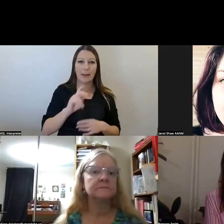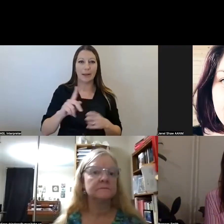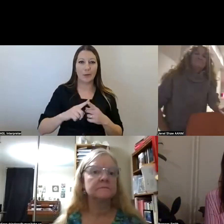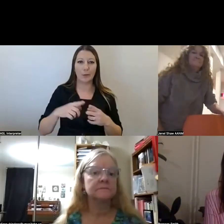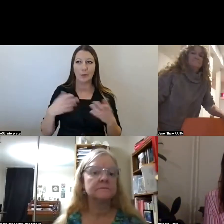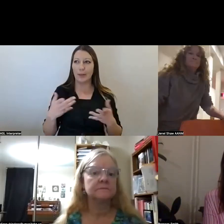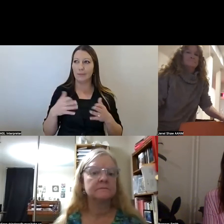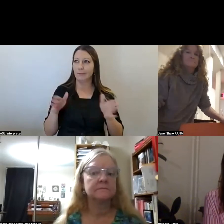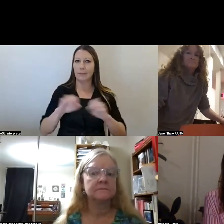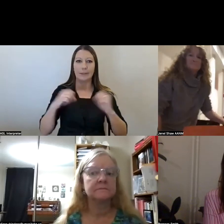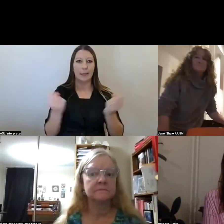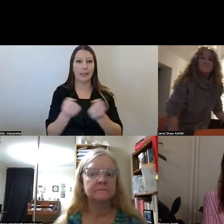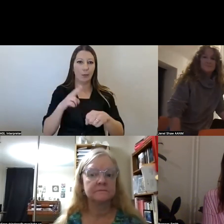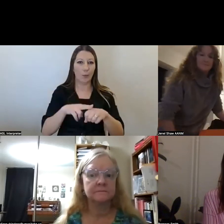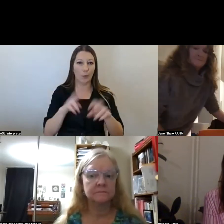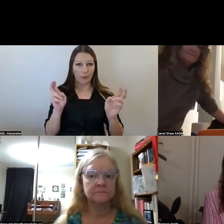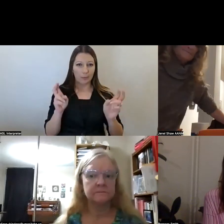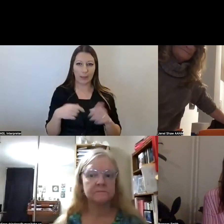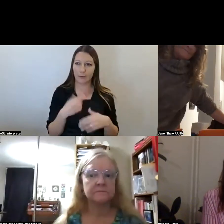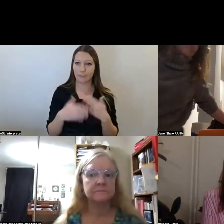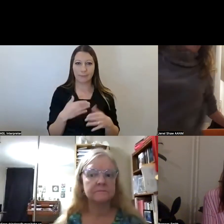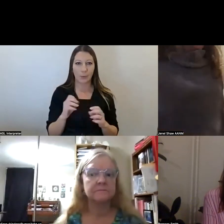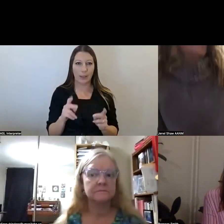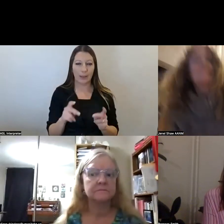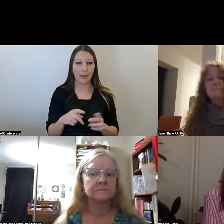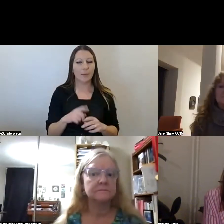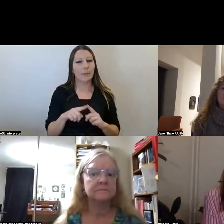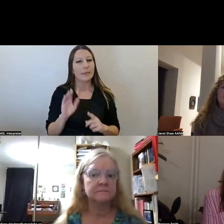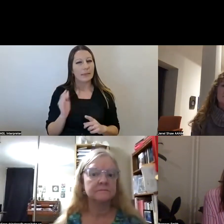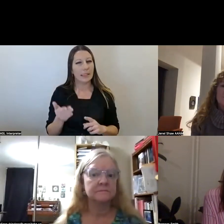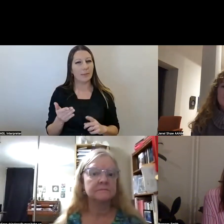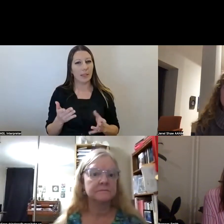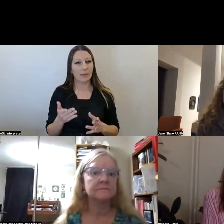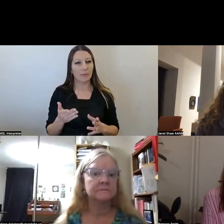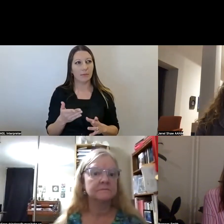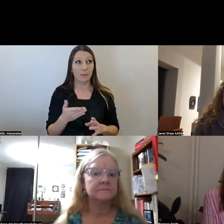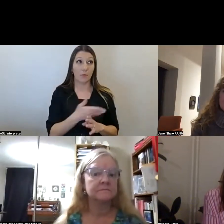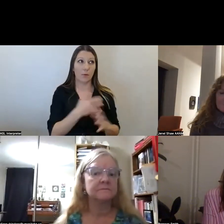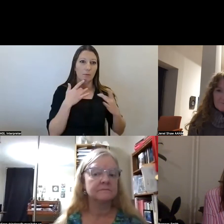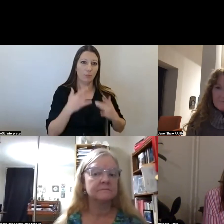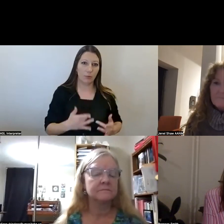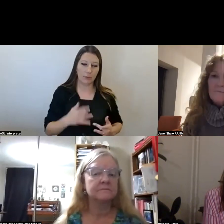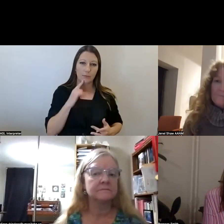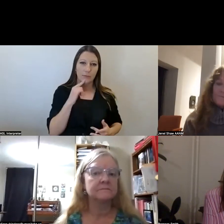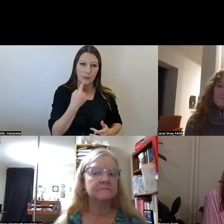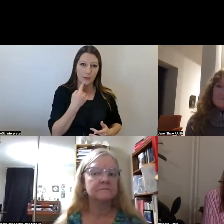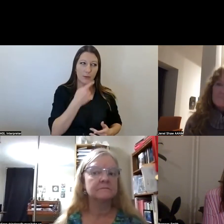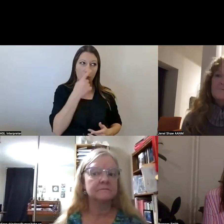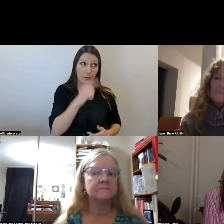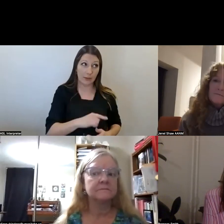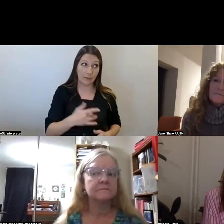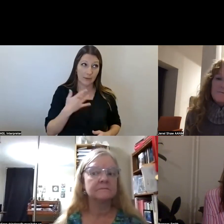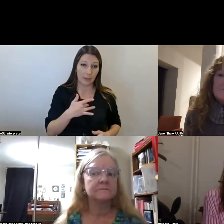I was out of what can be a very dangerous situation, to be that depressed, to be suicidal, much quicker. And I didn't